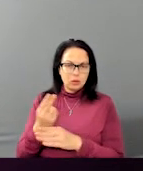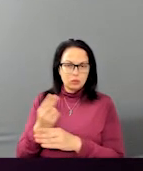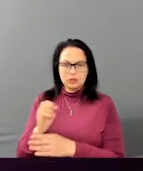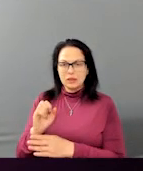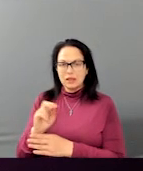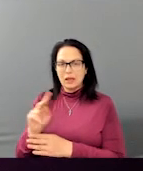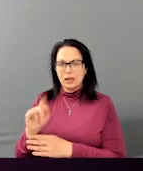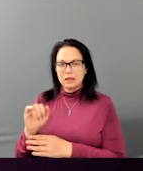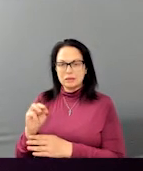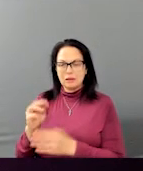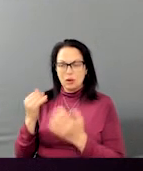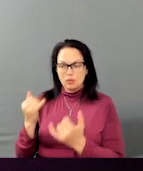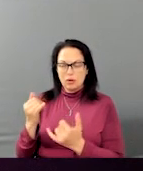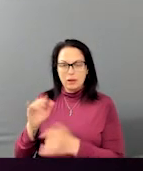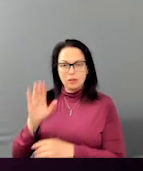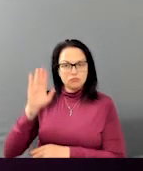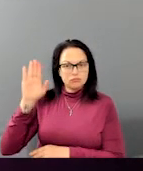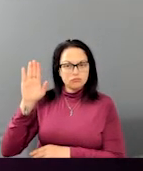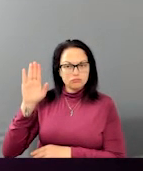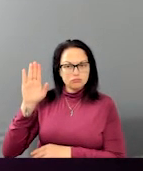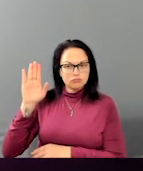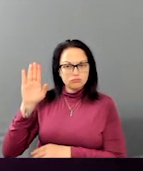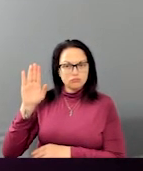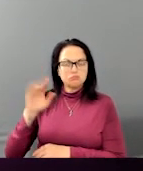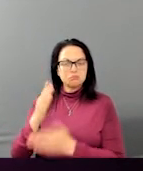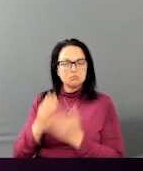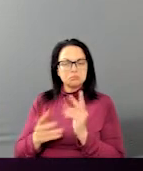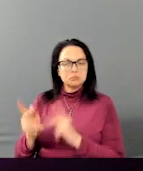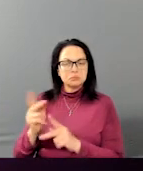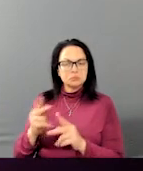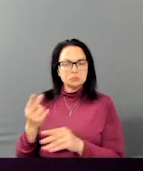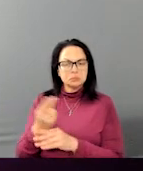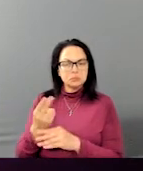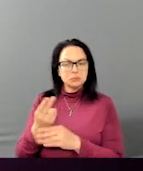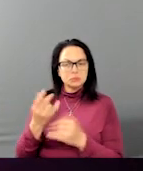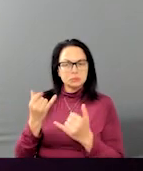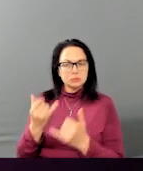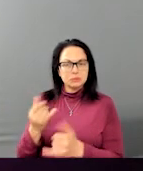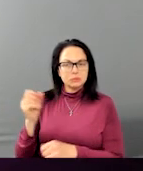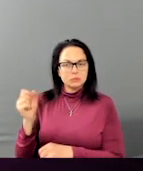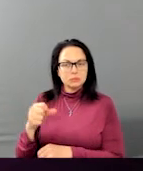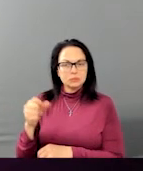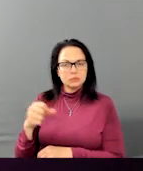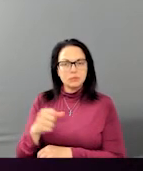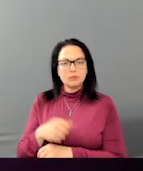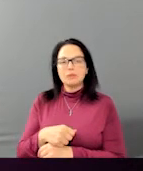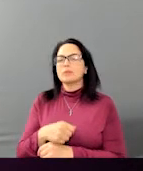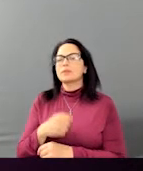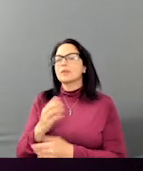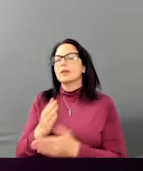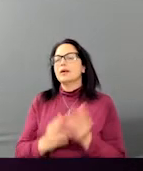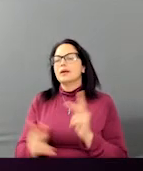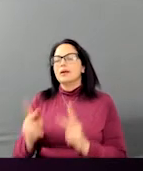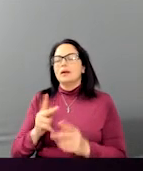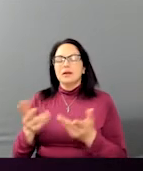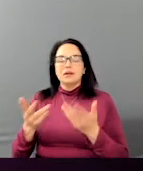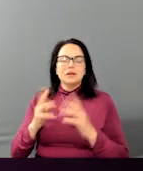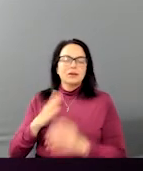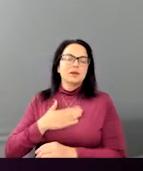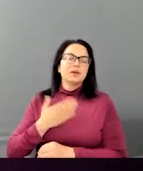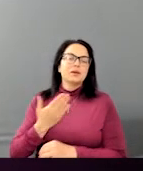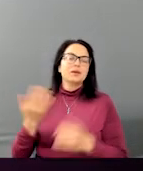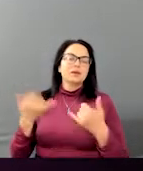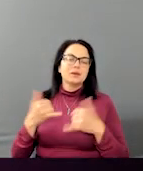right now? A raise of hands. Okay, we got some. Some people don't want to admit that they're still using Enzyme. Okay, that's perfectly